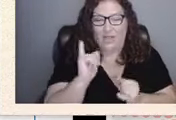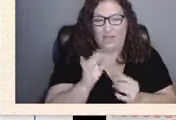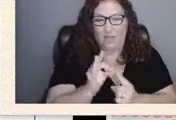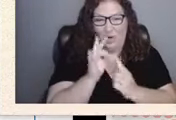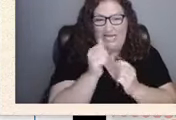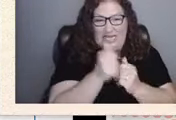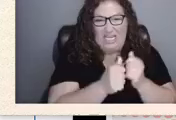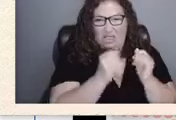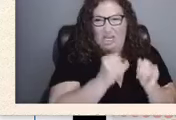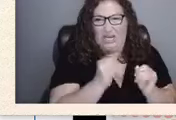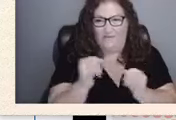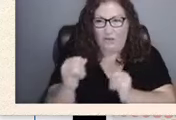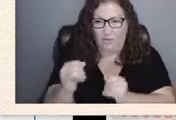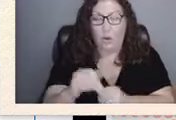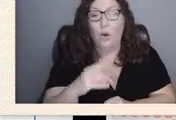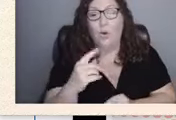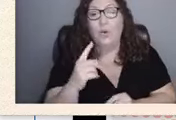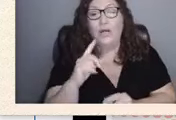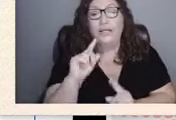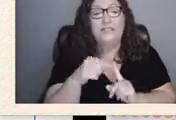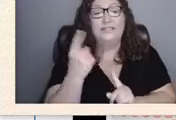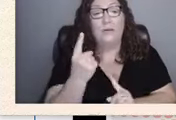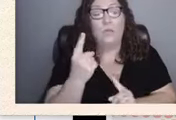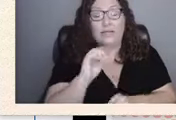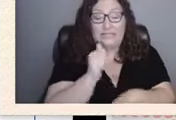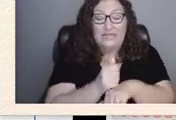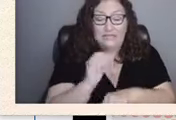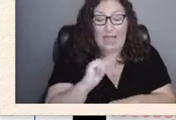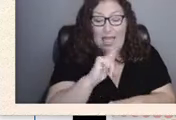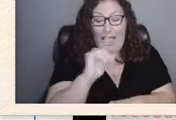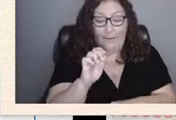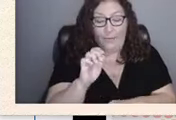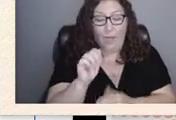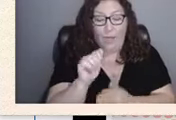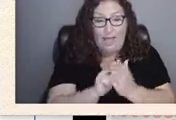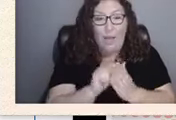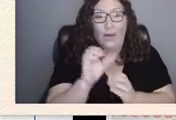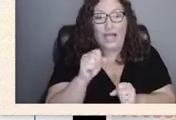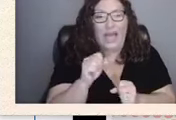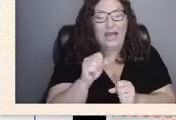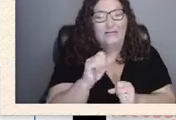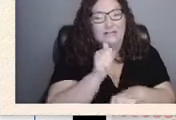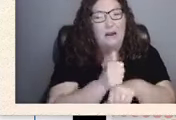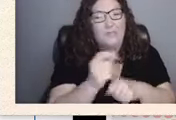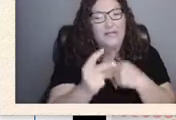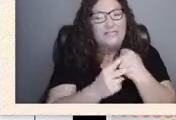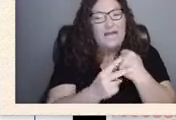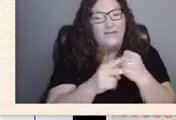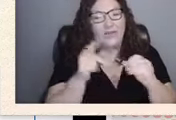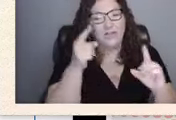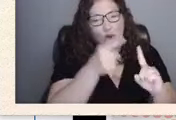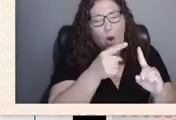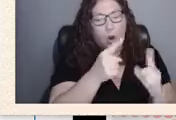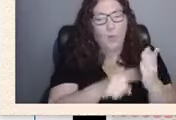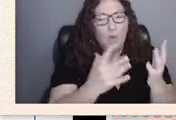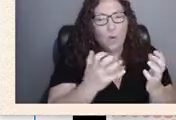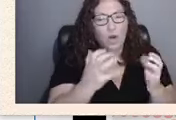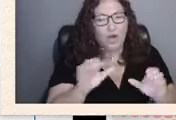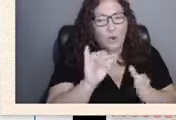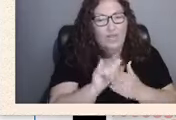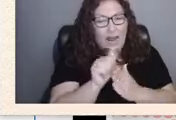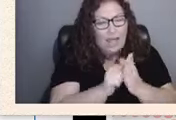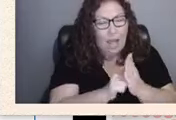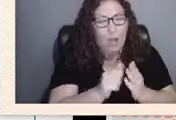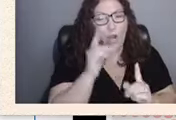individual. And so when somebody sets up an ABLE account, they can set up a savings goal of what they want to do with the account and kind of what their goal is for each